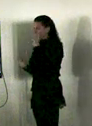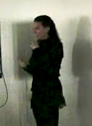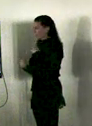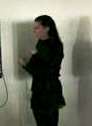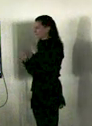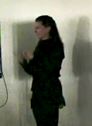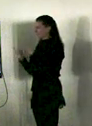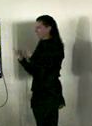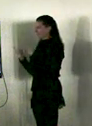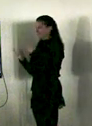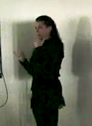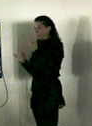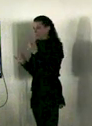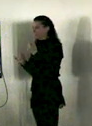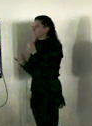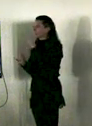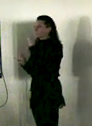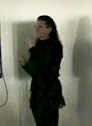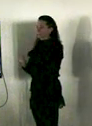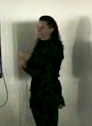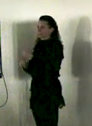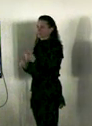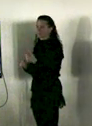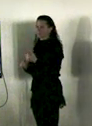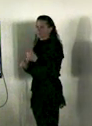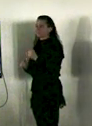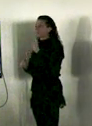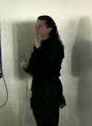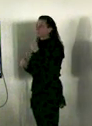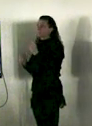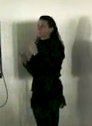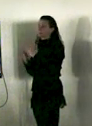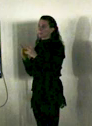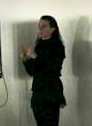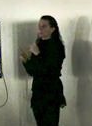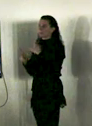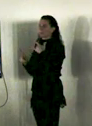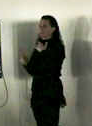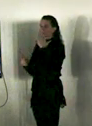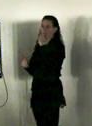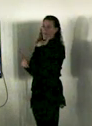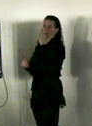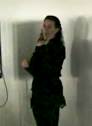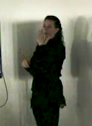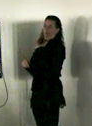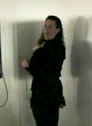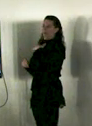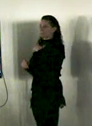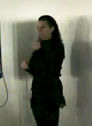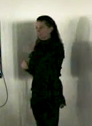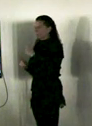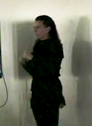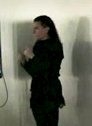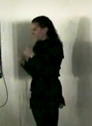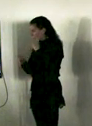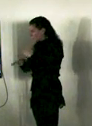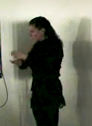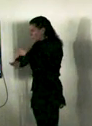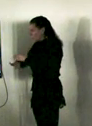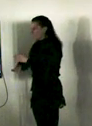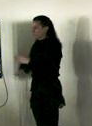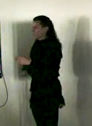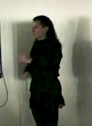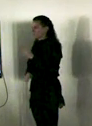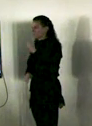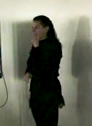industry? I'm going to guess no. I'm going to guess there's going to be people who pretend not to, but no one whose life would be better. So